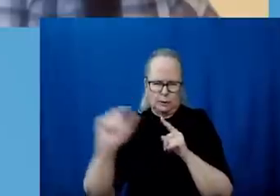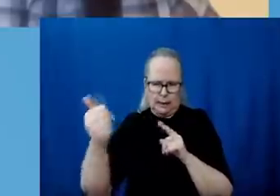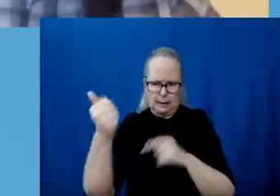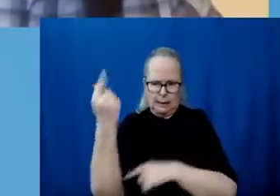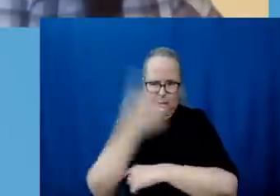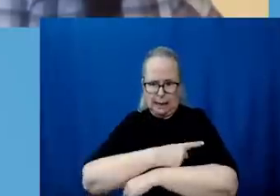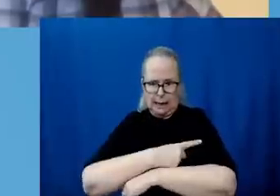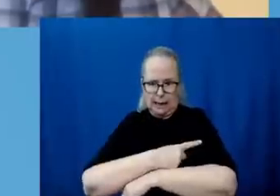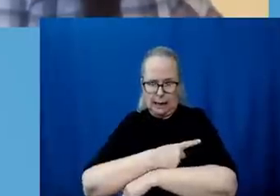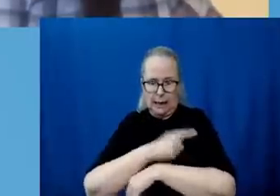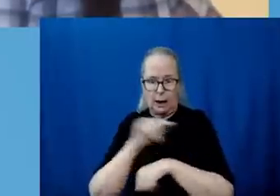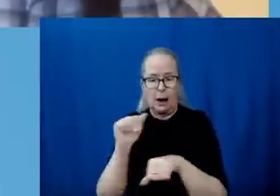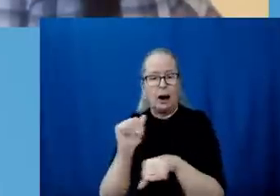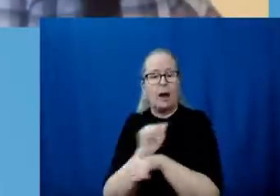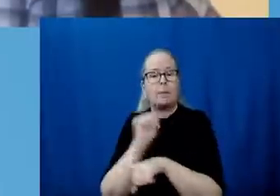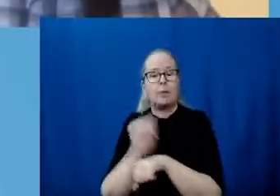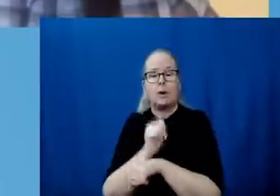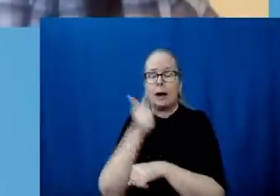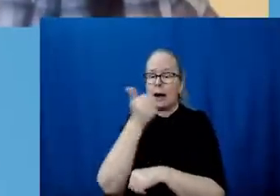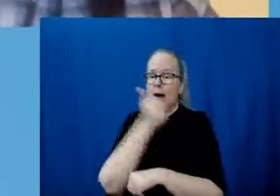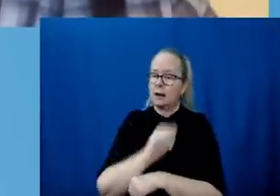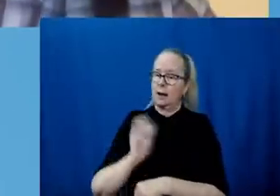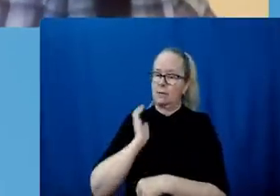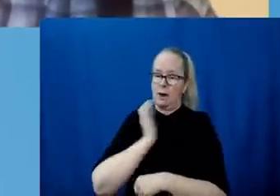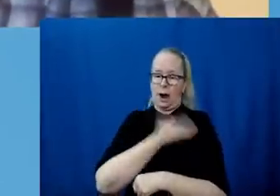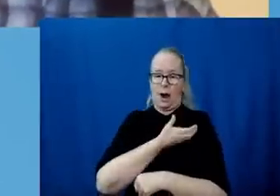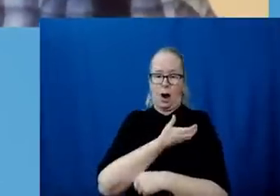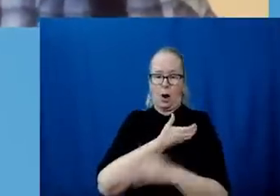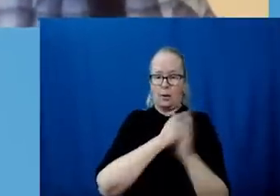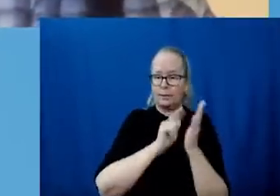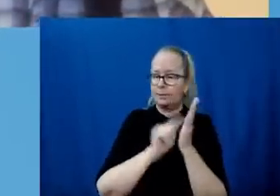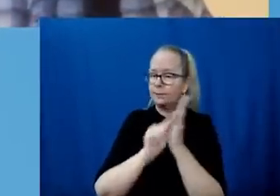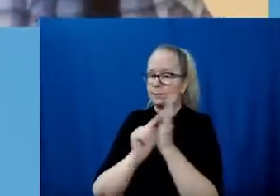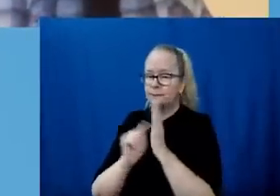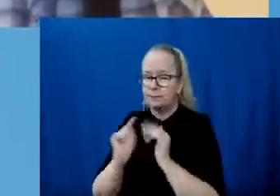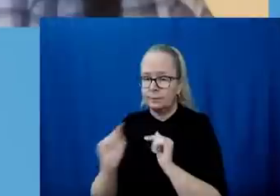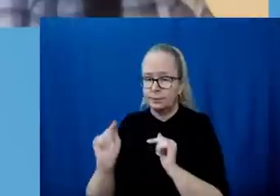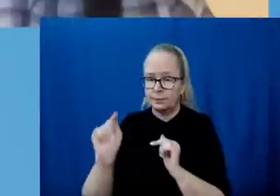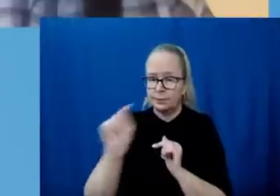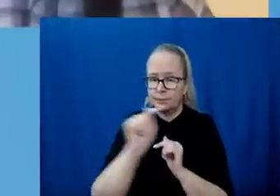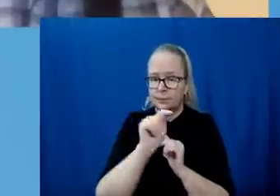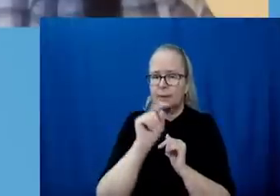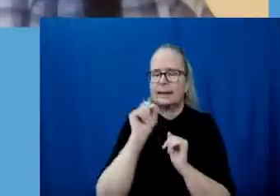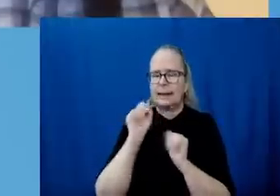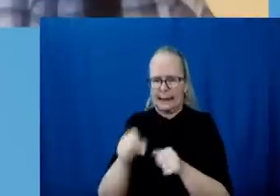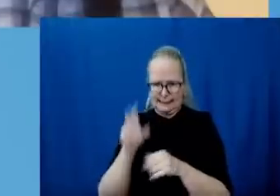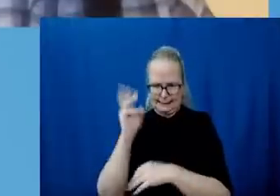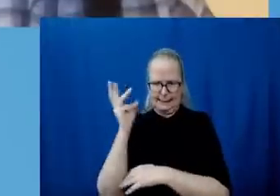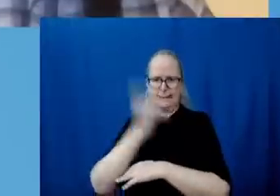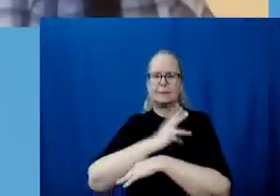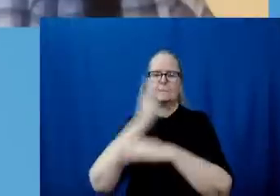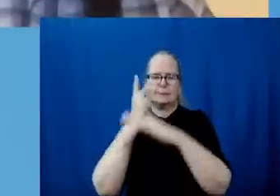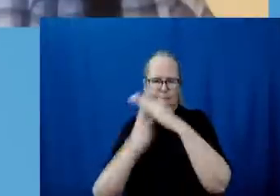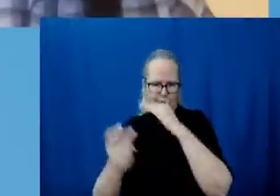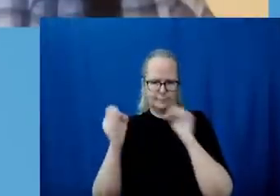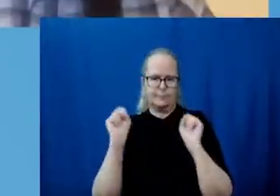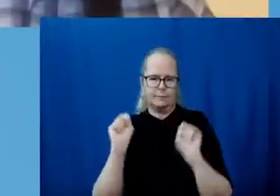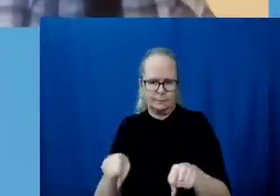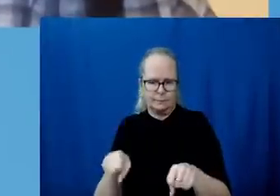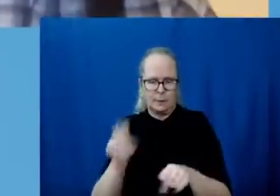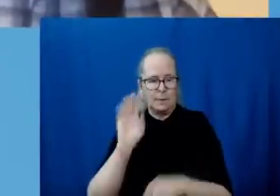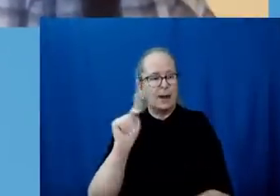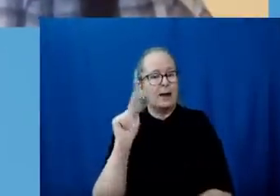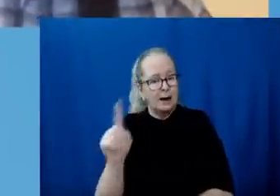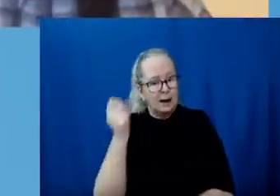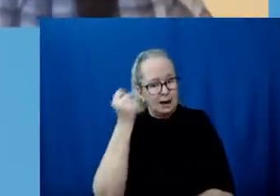between 6 and 10 days, and in Alberta at each of our sites, it's 6 days where the correlation is strongest. What you